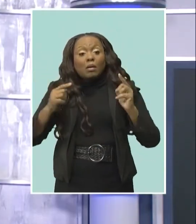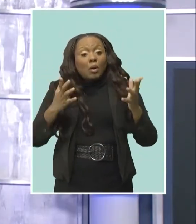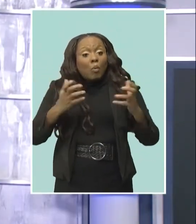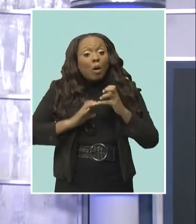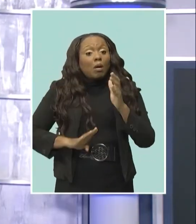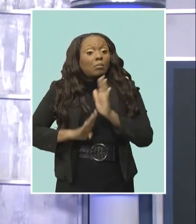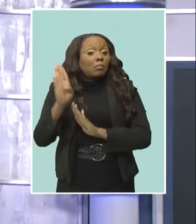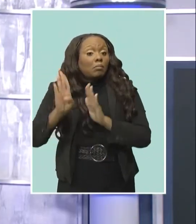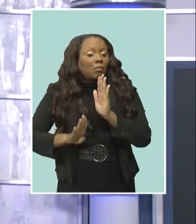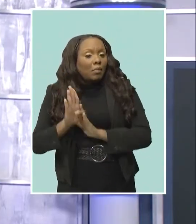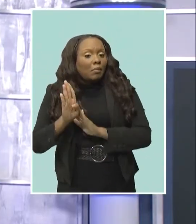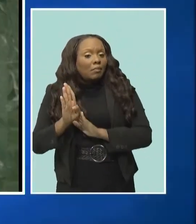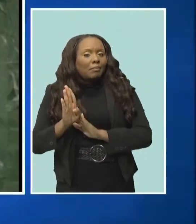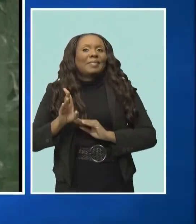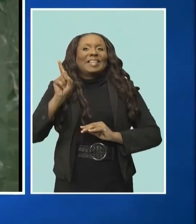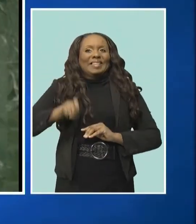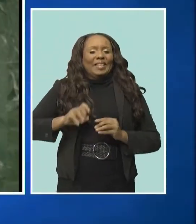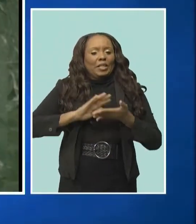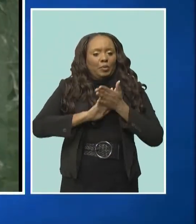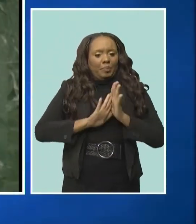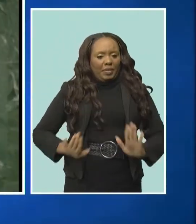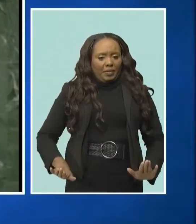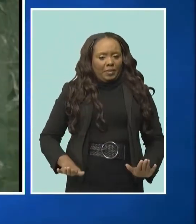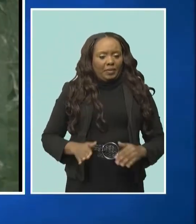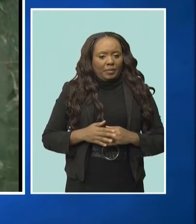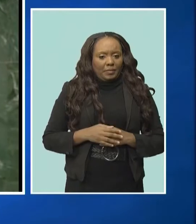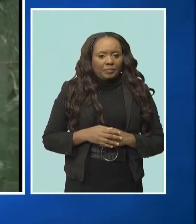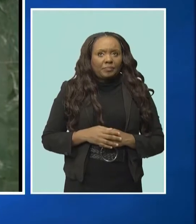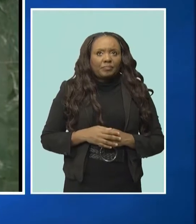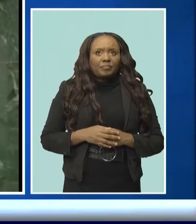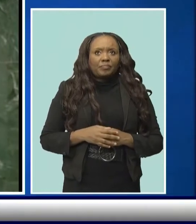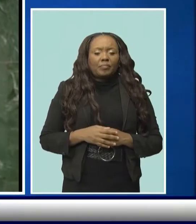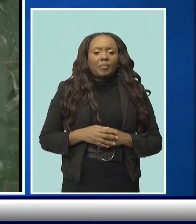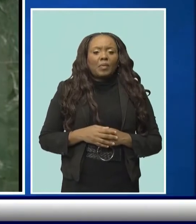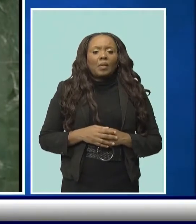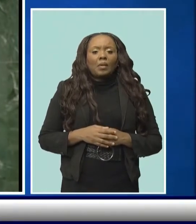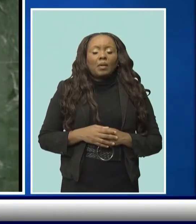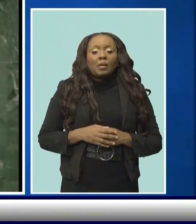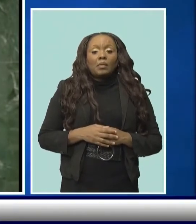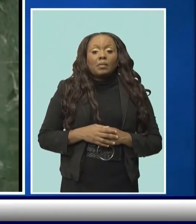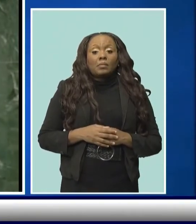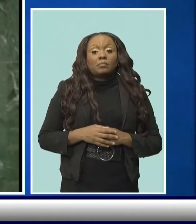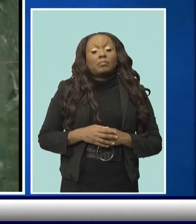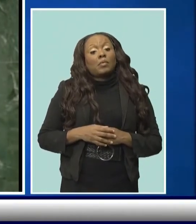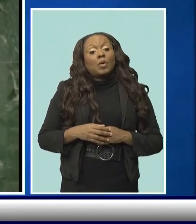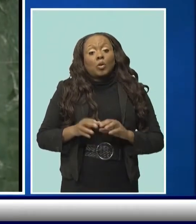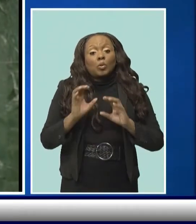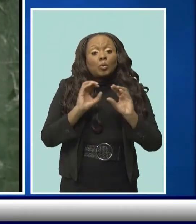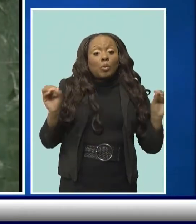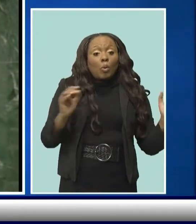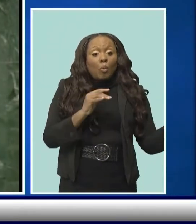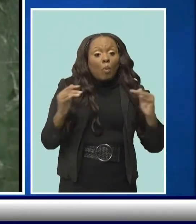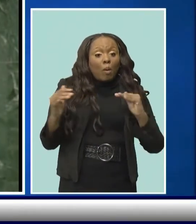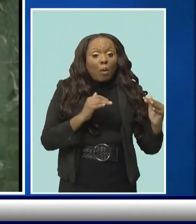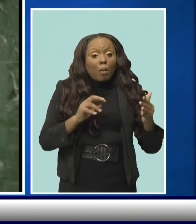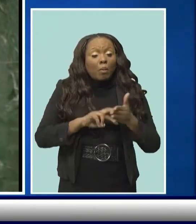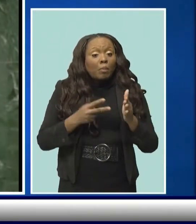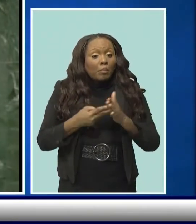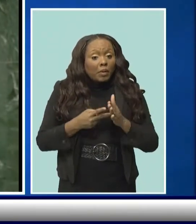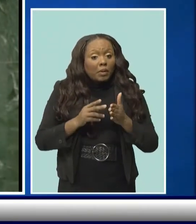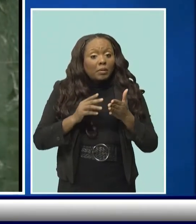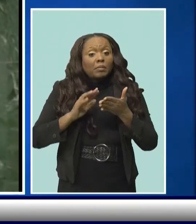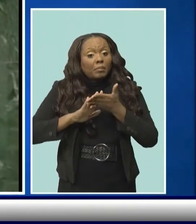development. It is much more than simply the absence of war. A comprehensive and coordinated approach